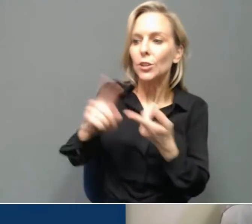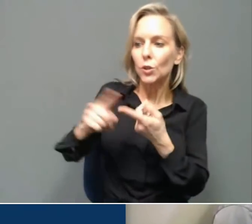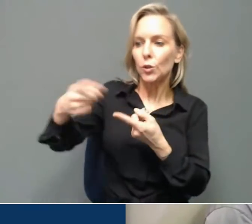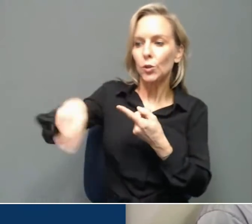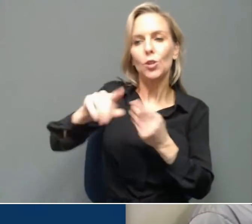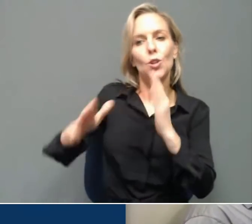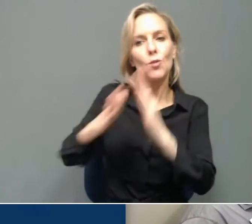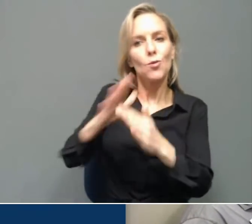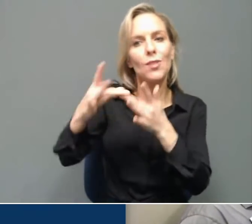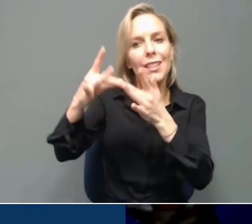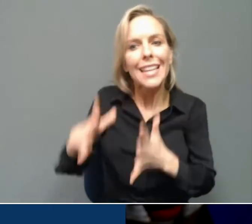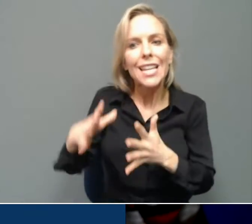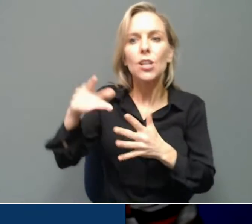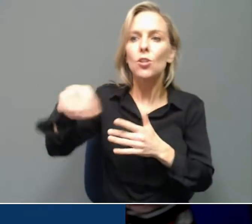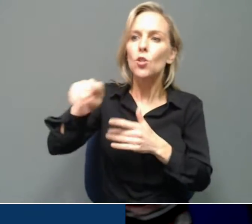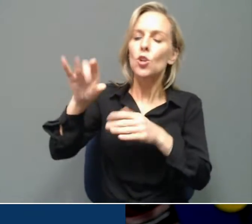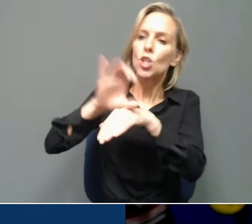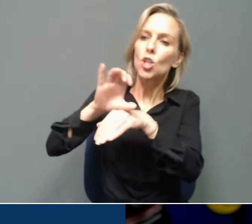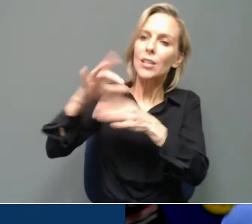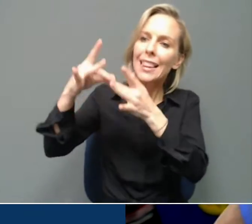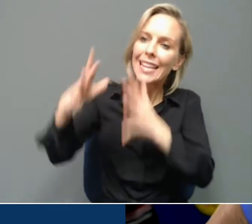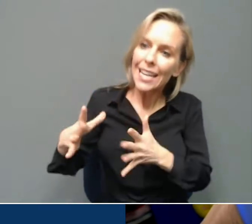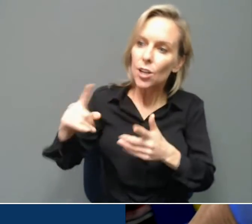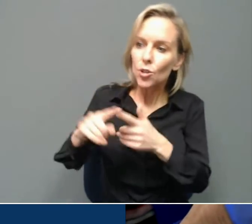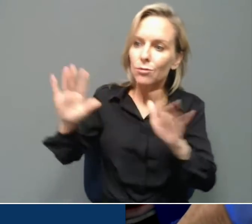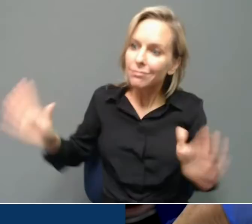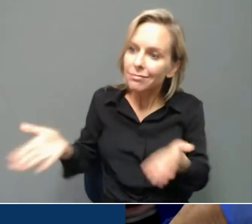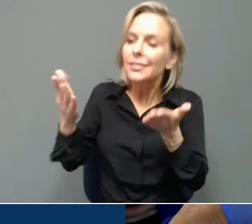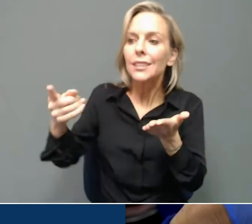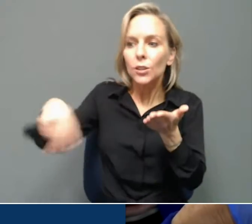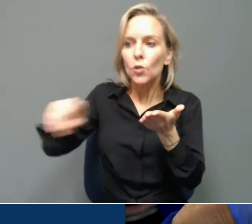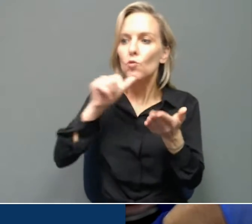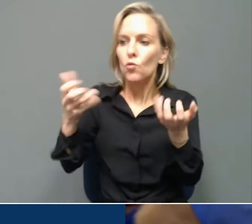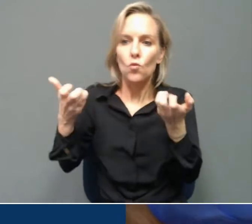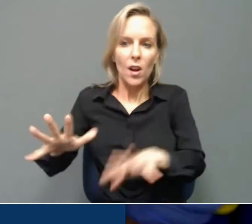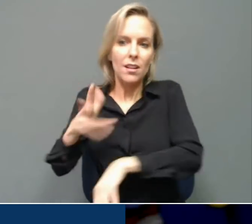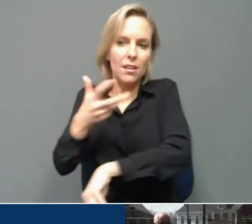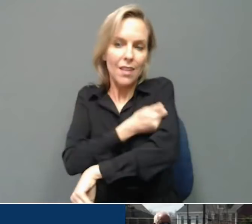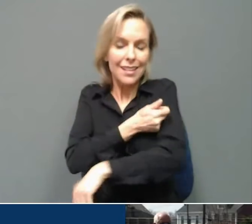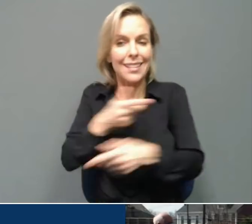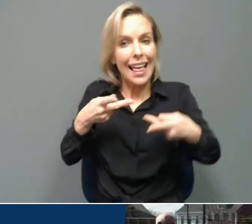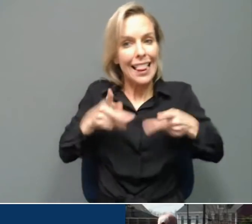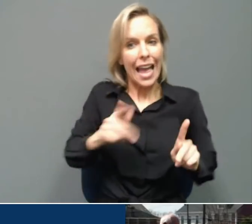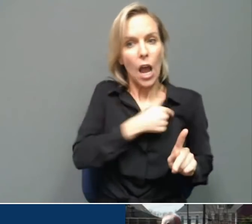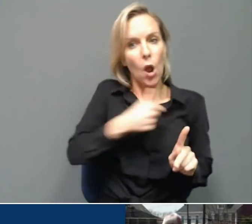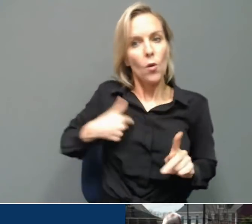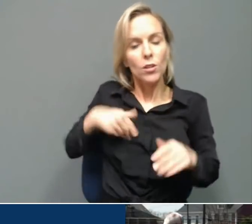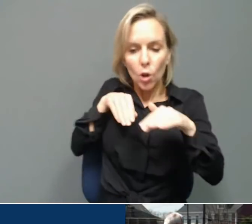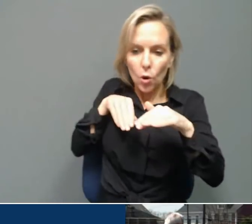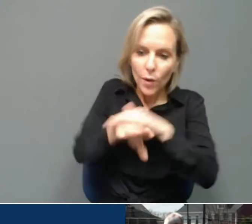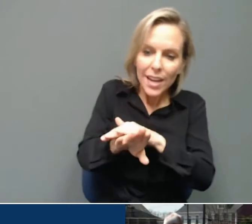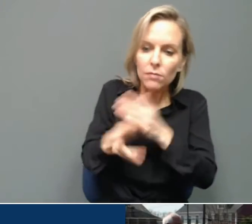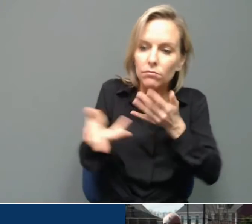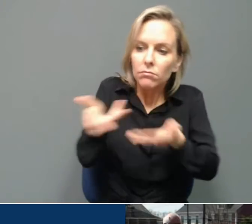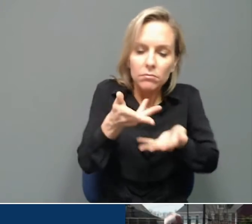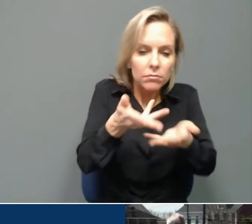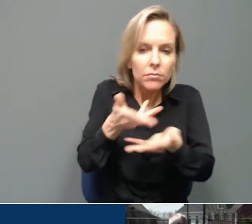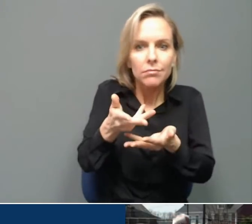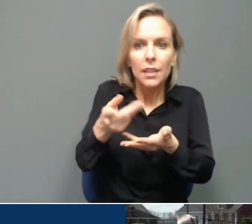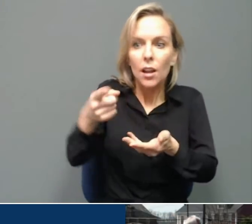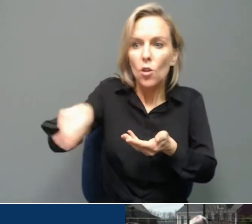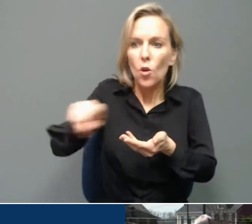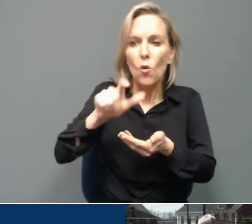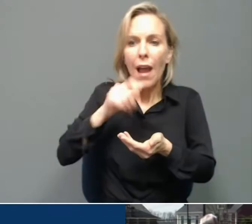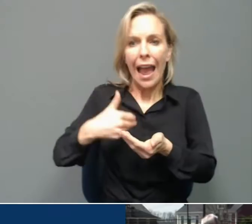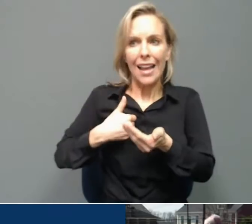and other very trusted organizations in the community that allow us to really get in and work with them and answer questions to bring our communities